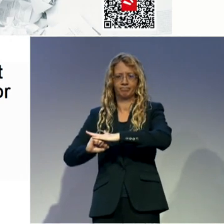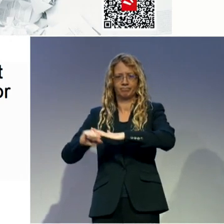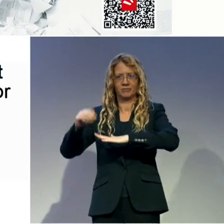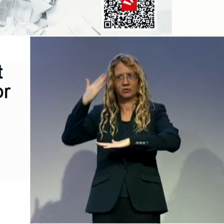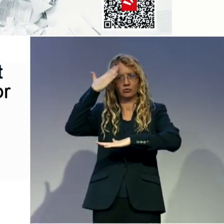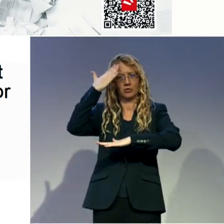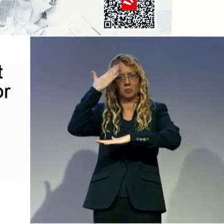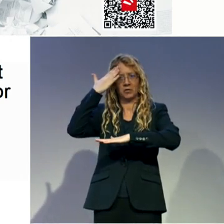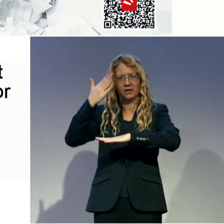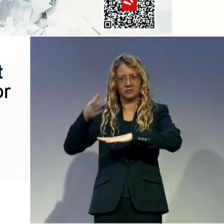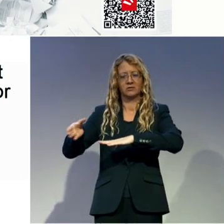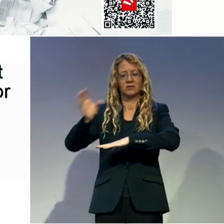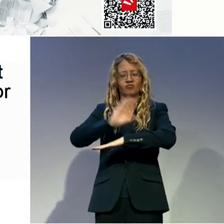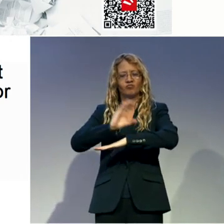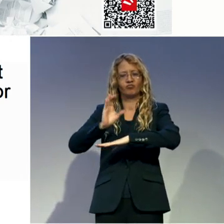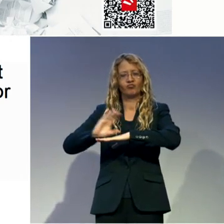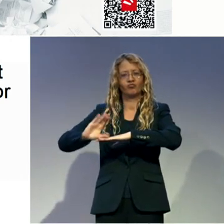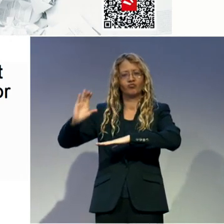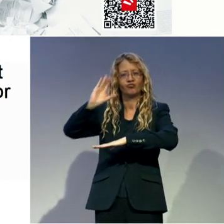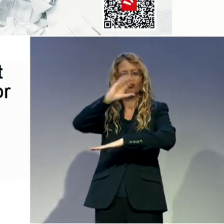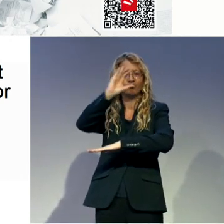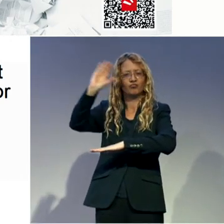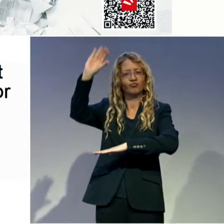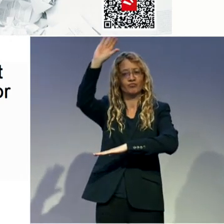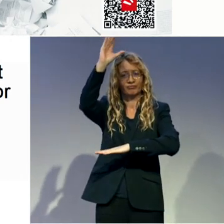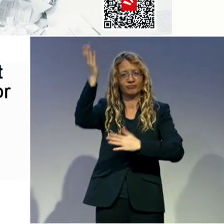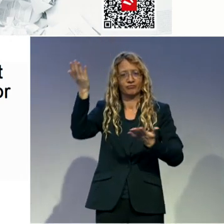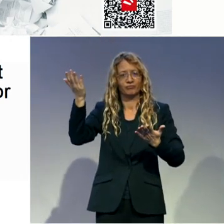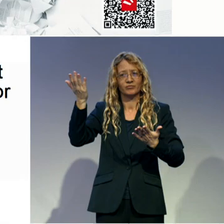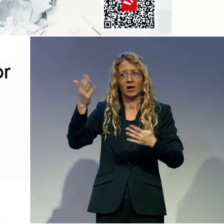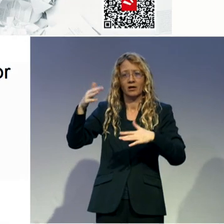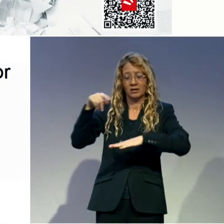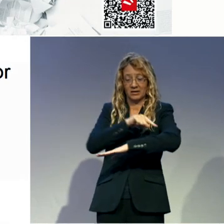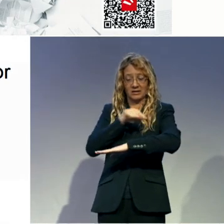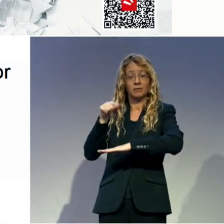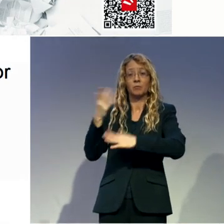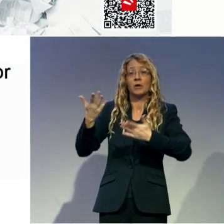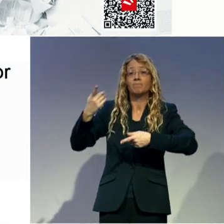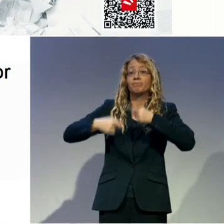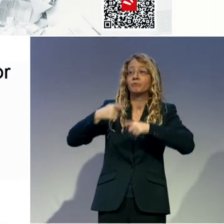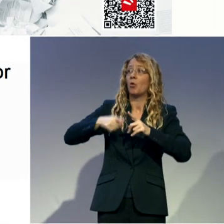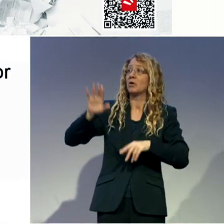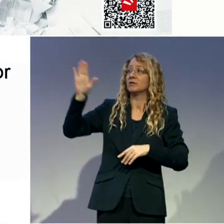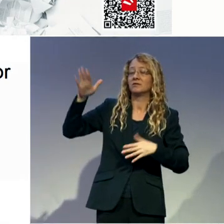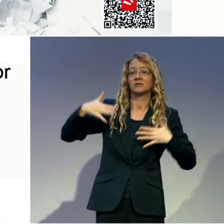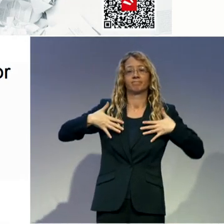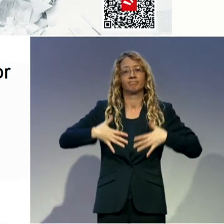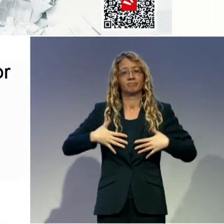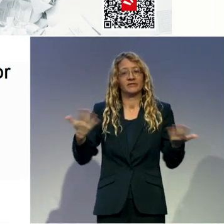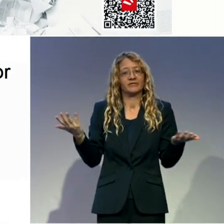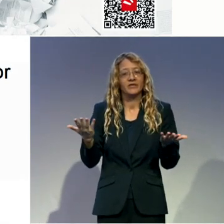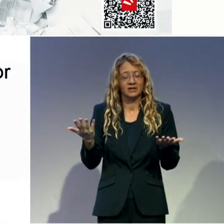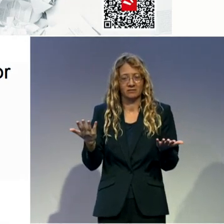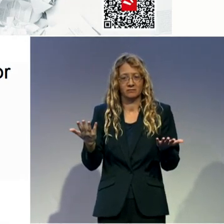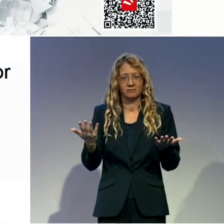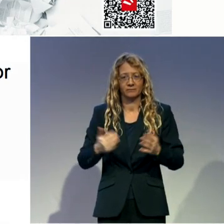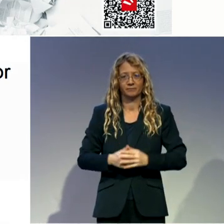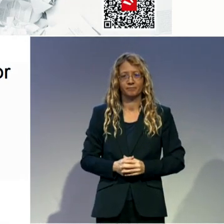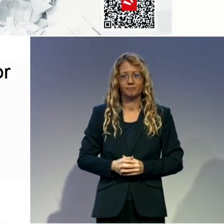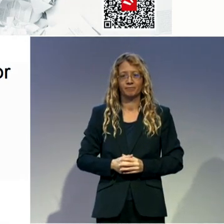information politicians send out in election campaigns. Daily news help to become immune to fake news